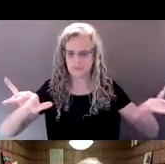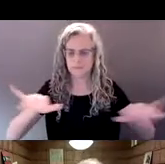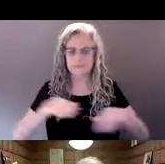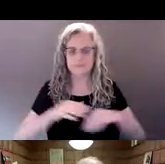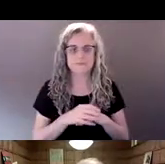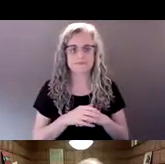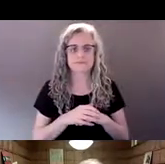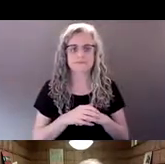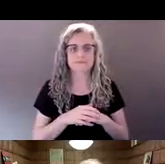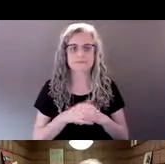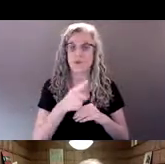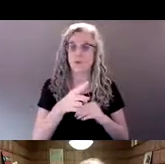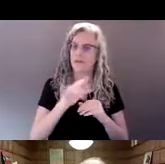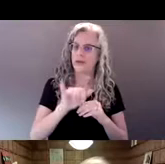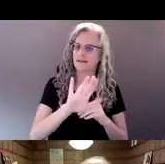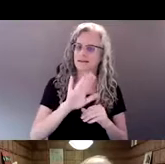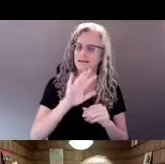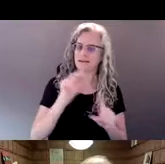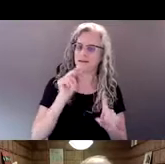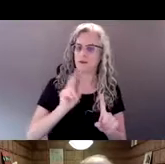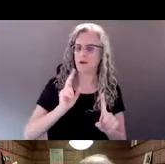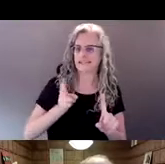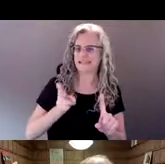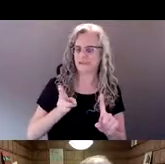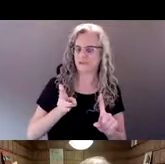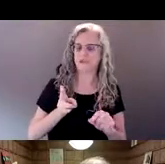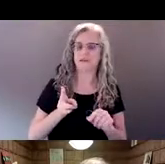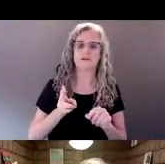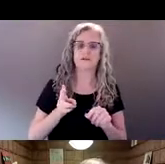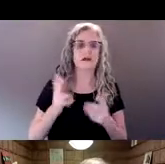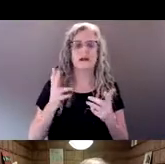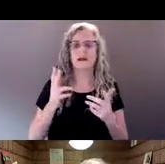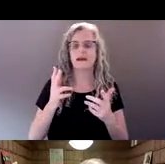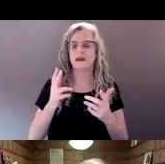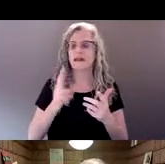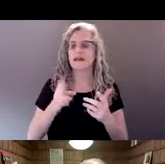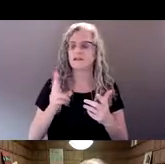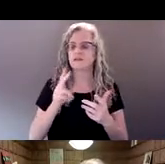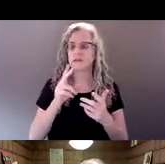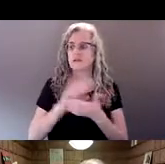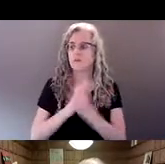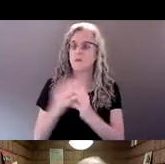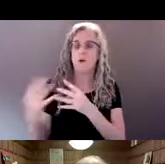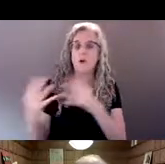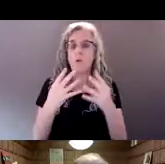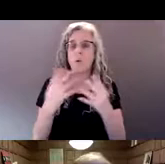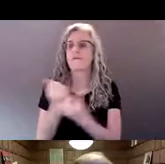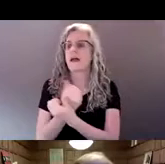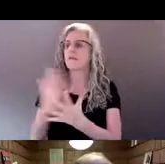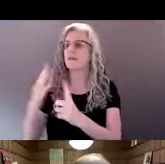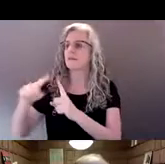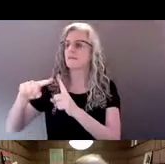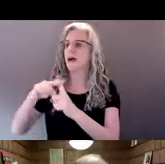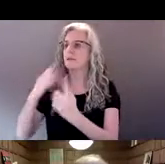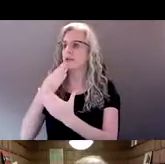presents history as a war between all that is good and noble in the world on the one hand, and the Jews and